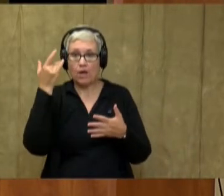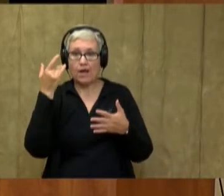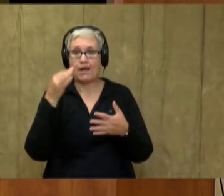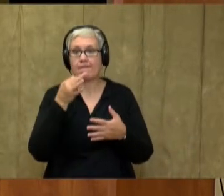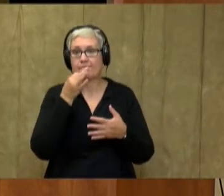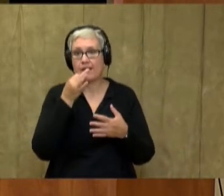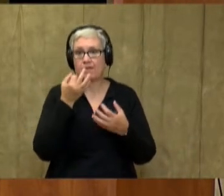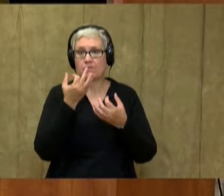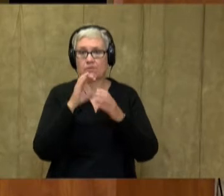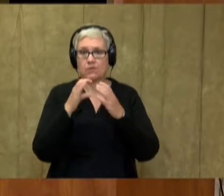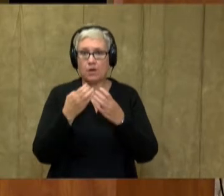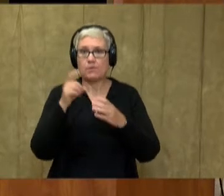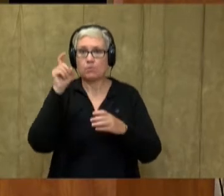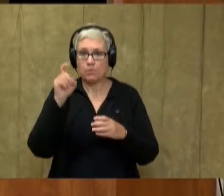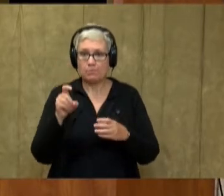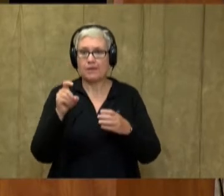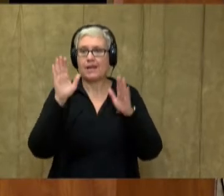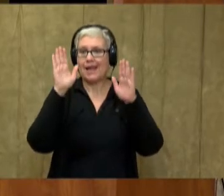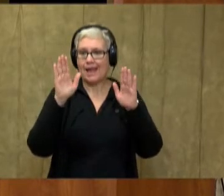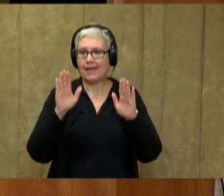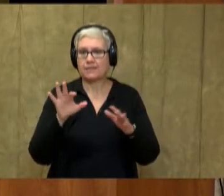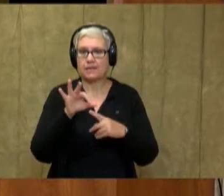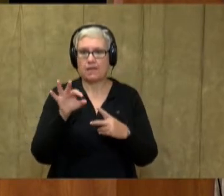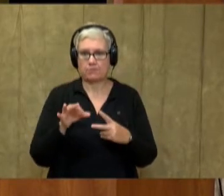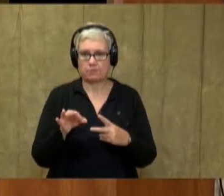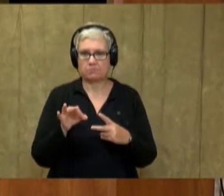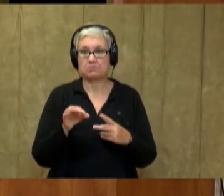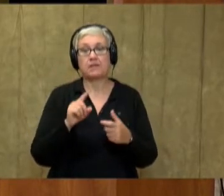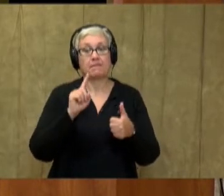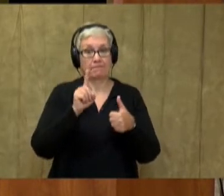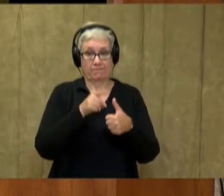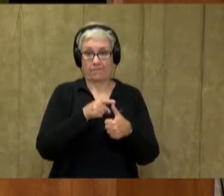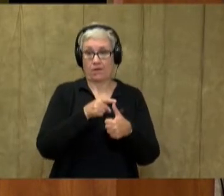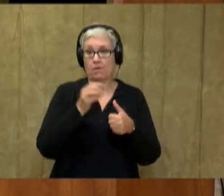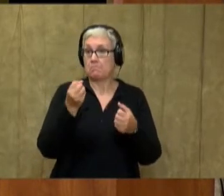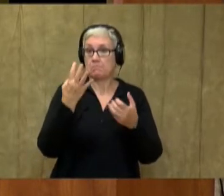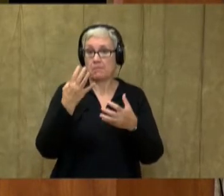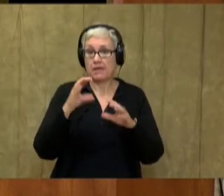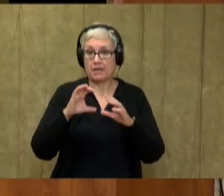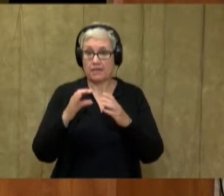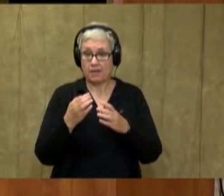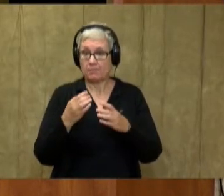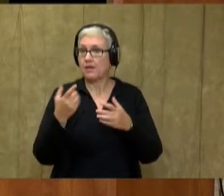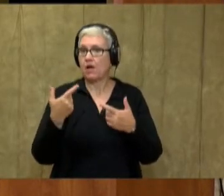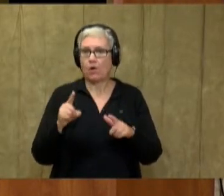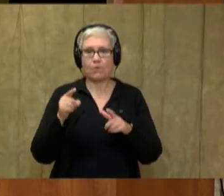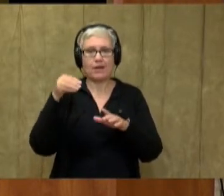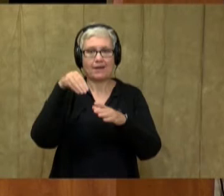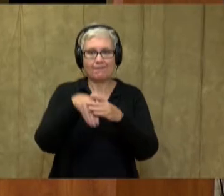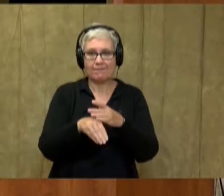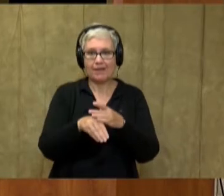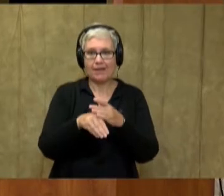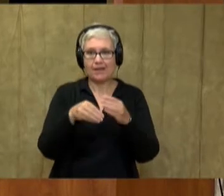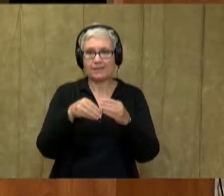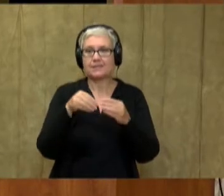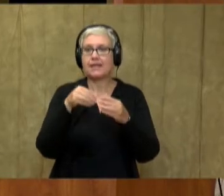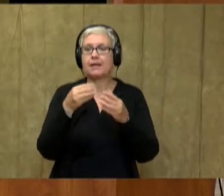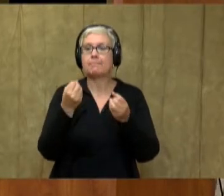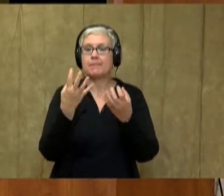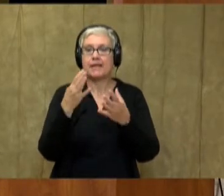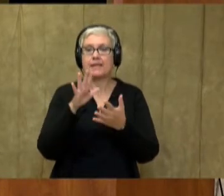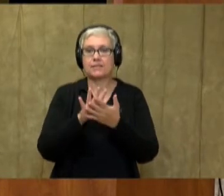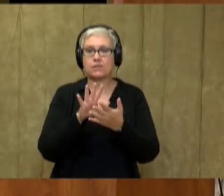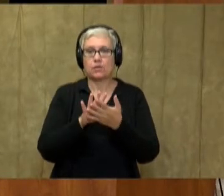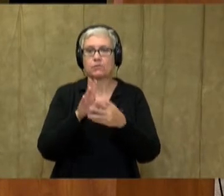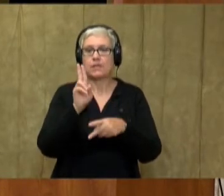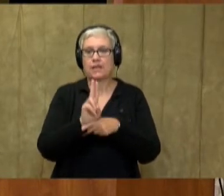Firstly, many companies are already investing in many schools and use the money provided to support and fund many programs